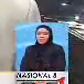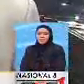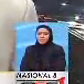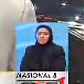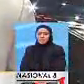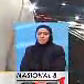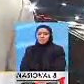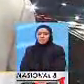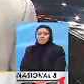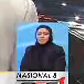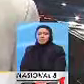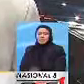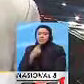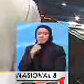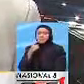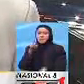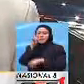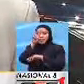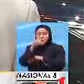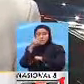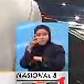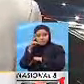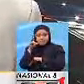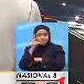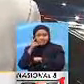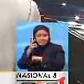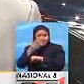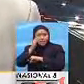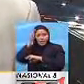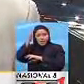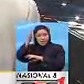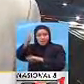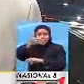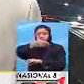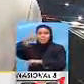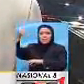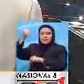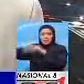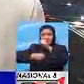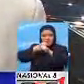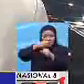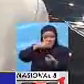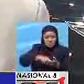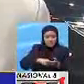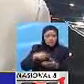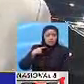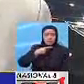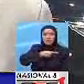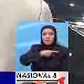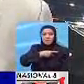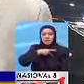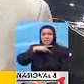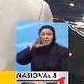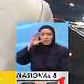The outlook for 2017 should be slightly better than 2016 this year. We have not got a